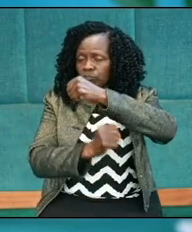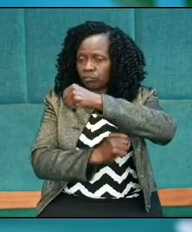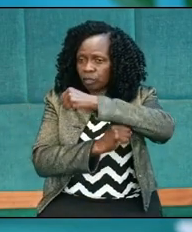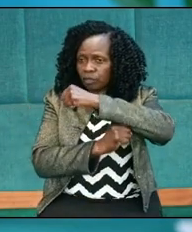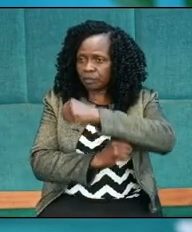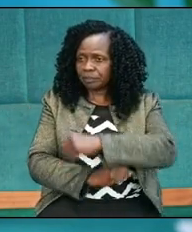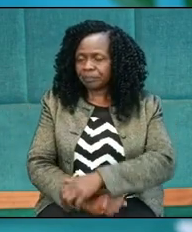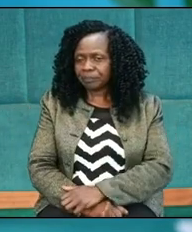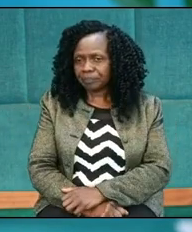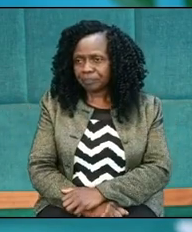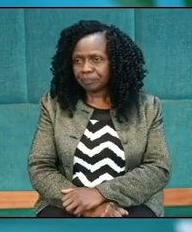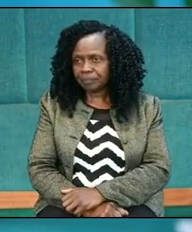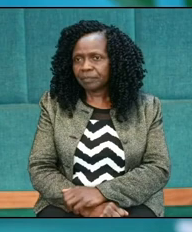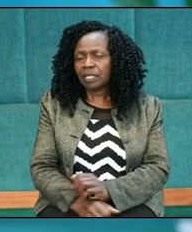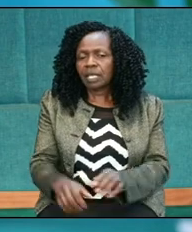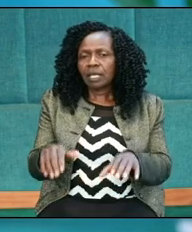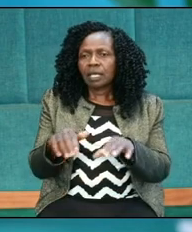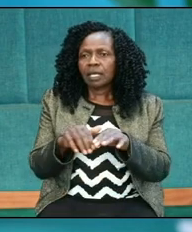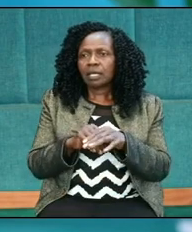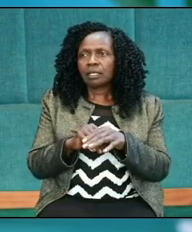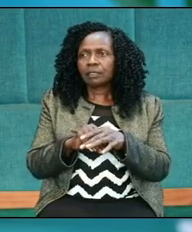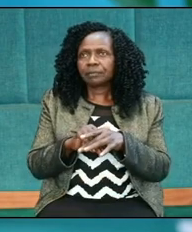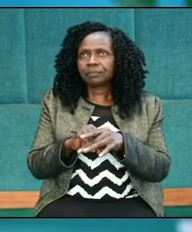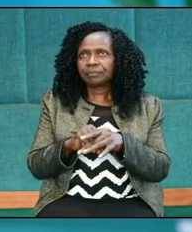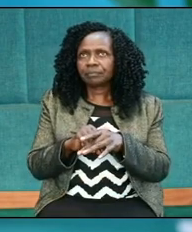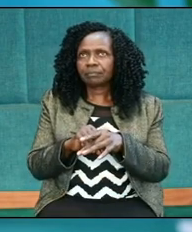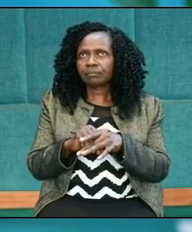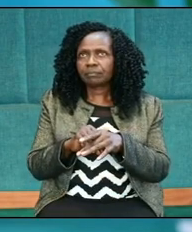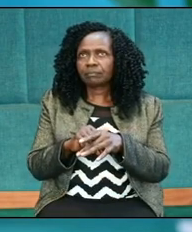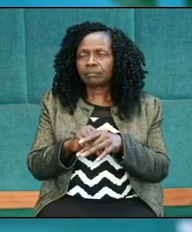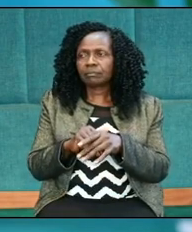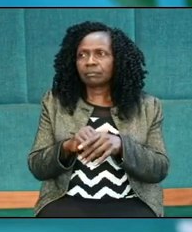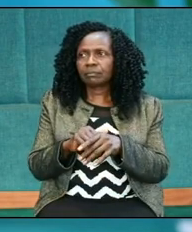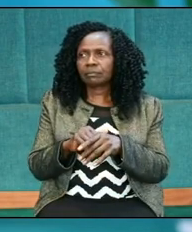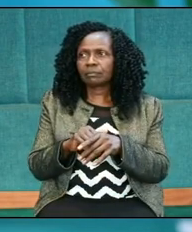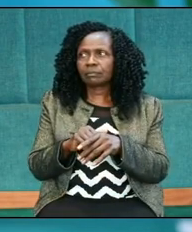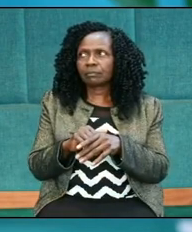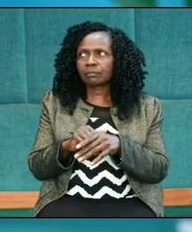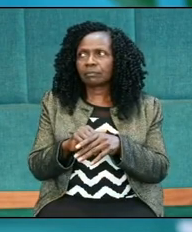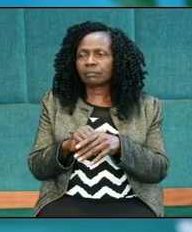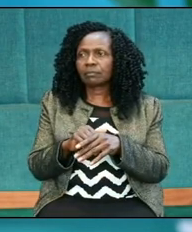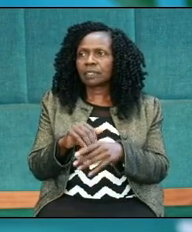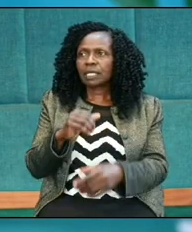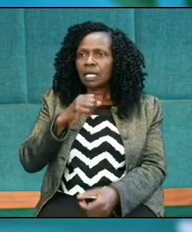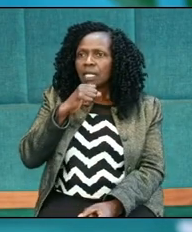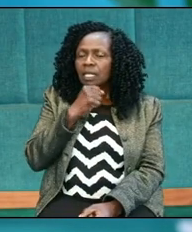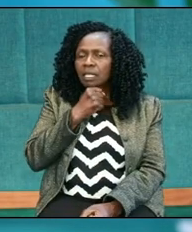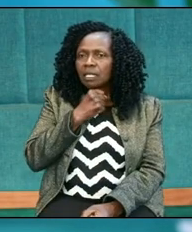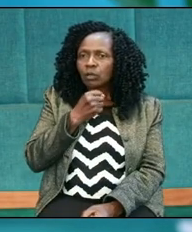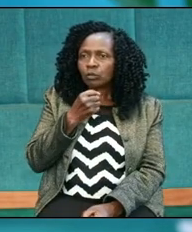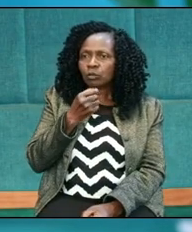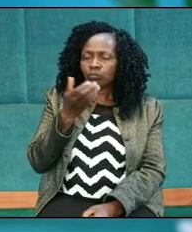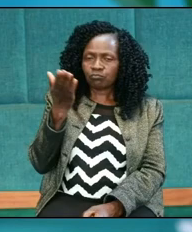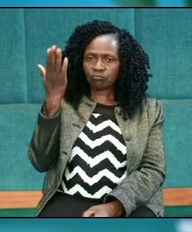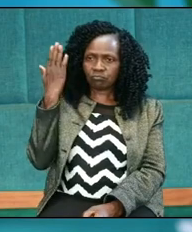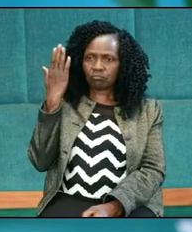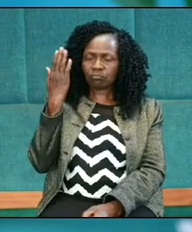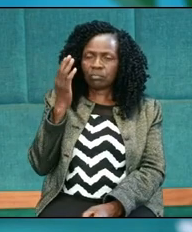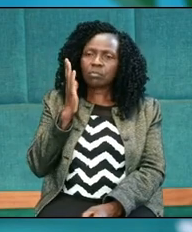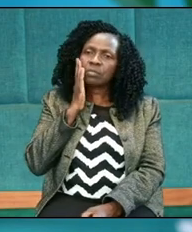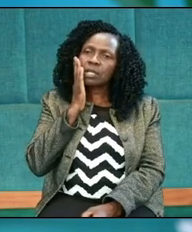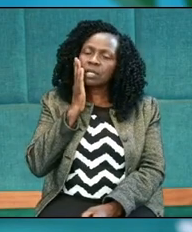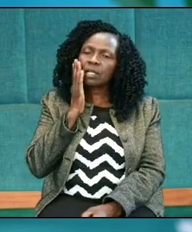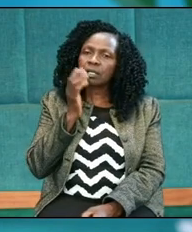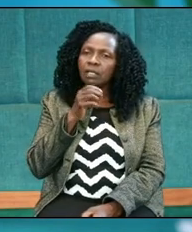social support. In the olden, we used to have wonderful support. The grandmas, the grandfather, and all those